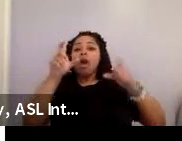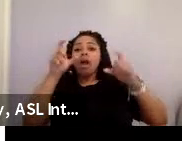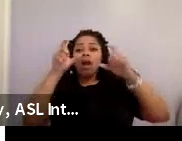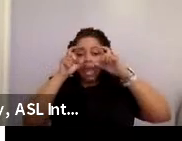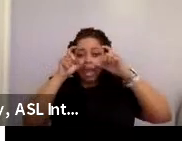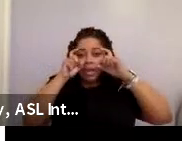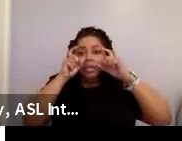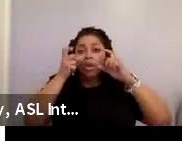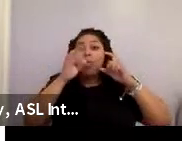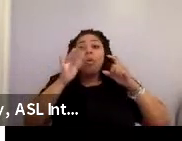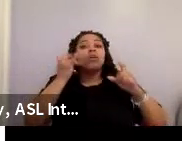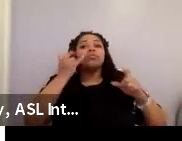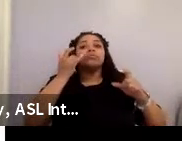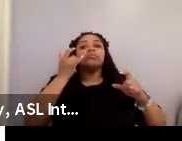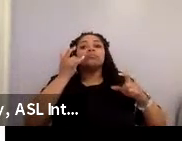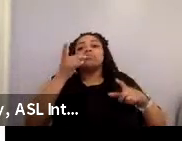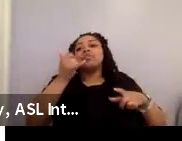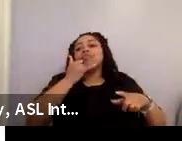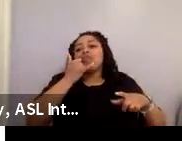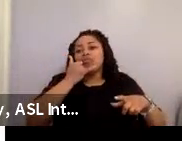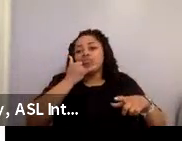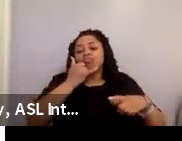glasses or a smartphone.